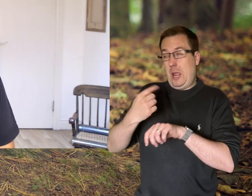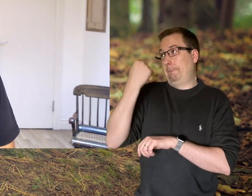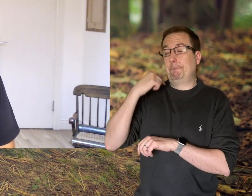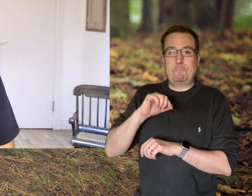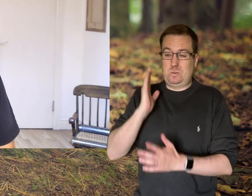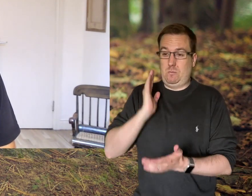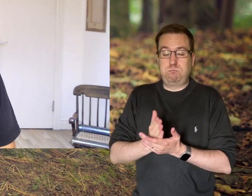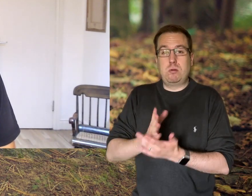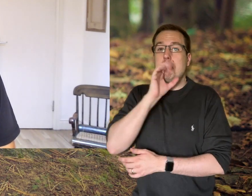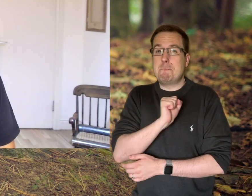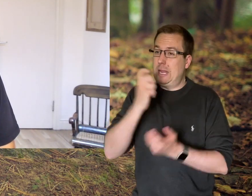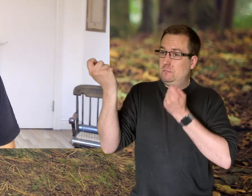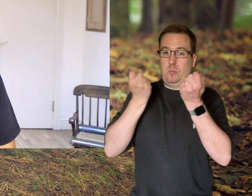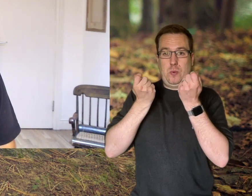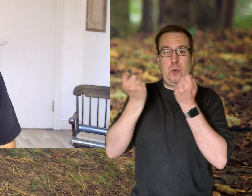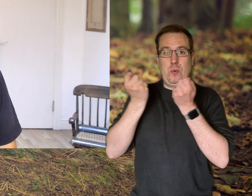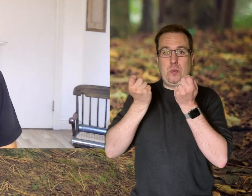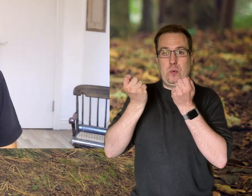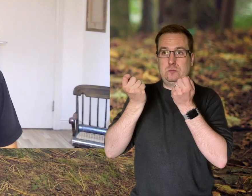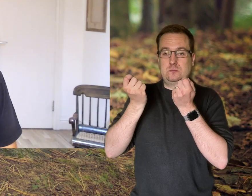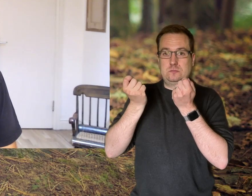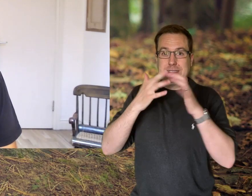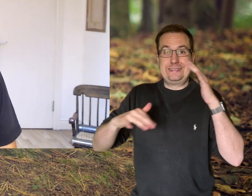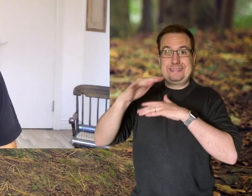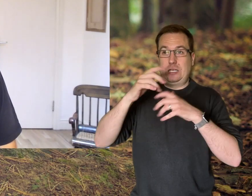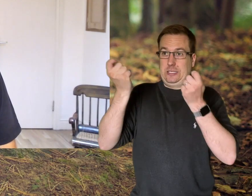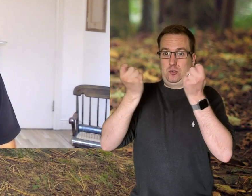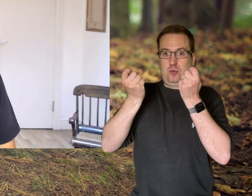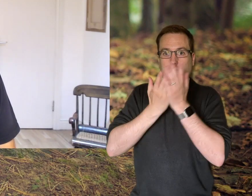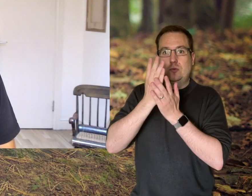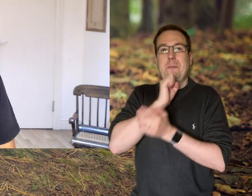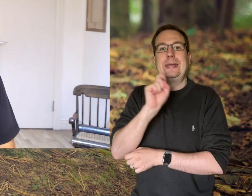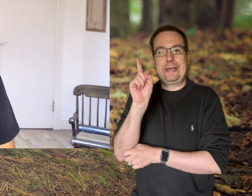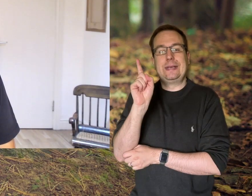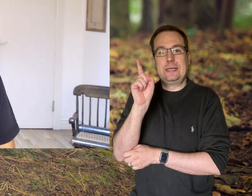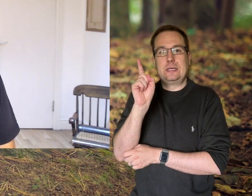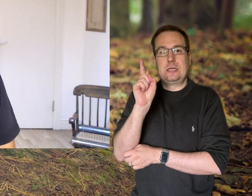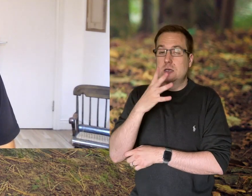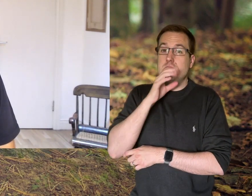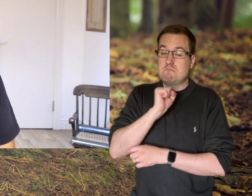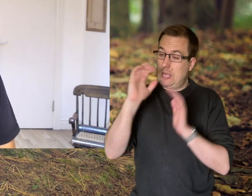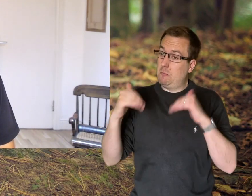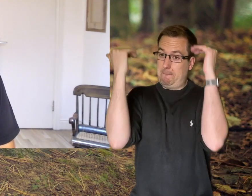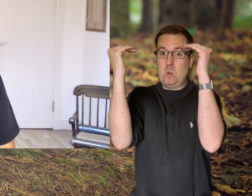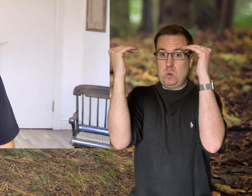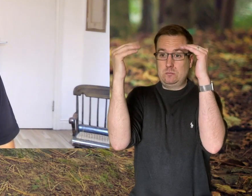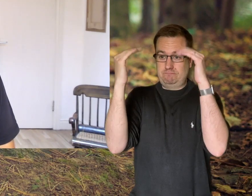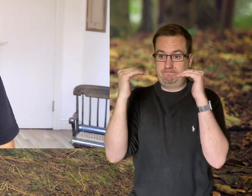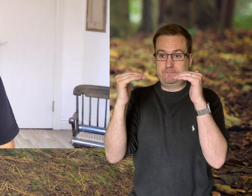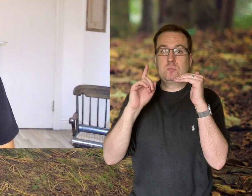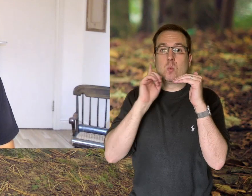was run in a top-down way. There was a hierarchy. The men were ranked higher than the women, children,